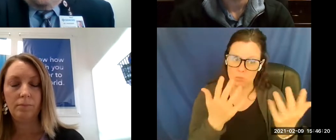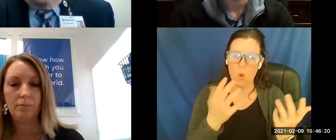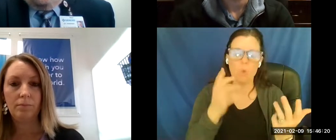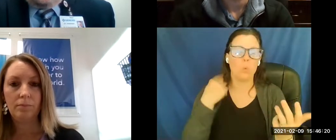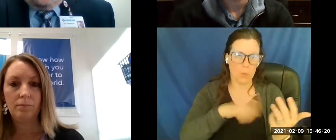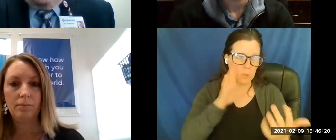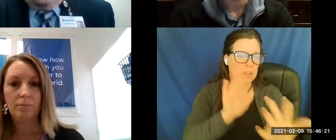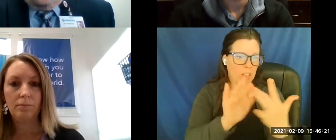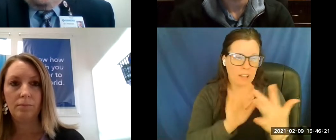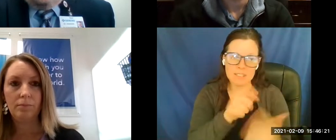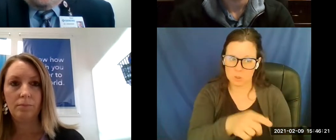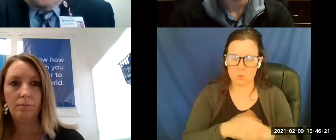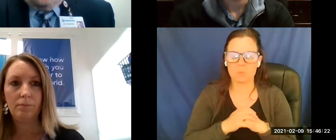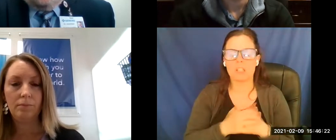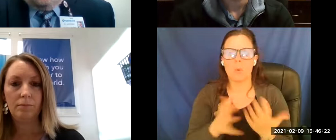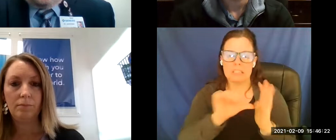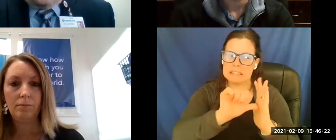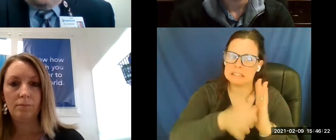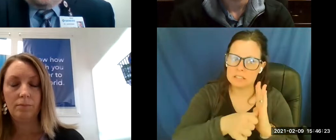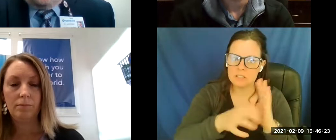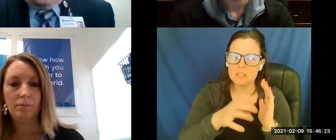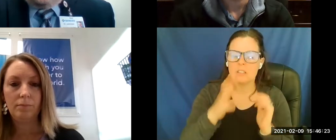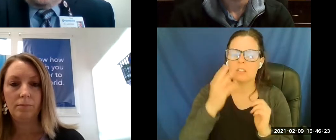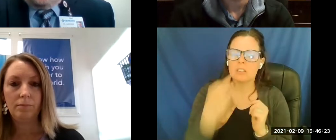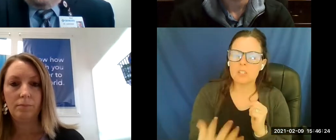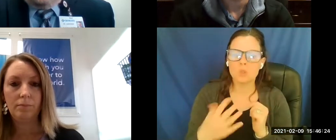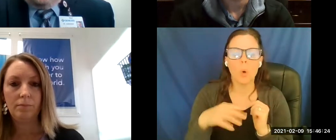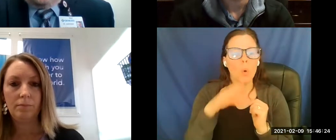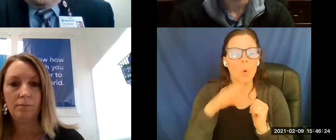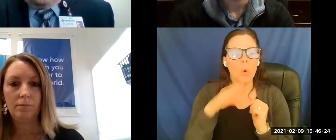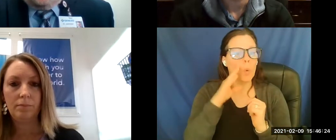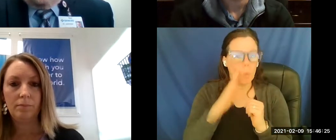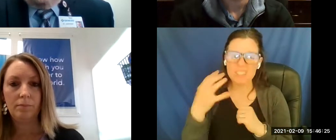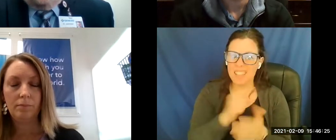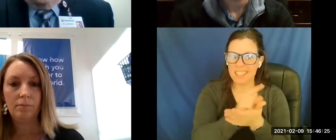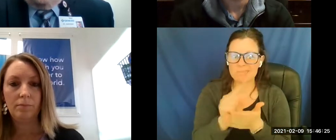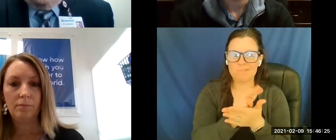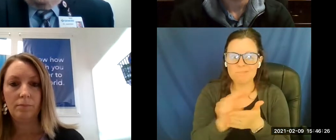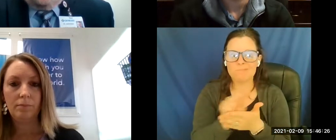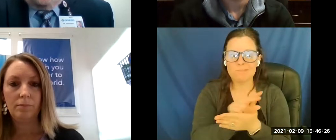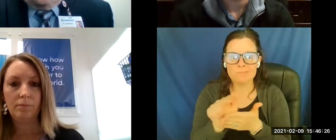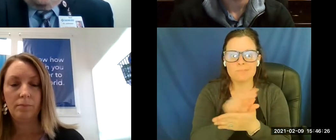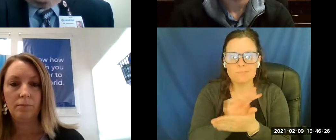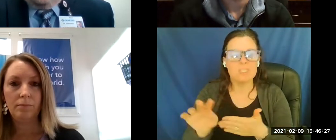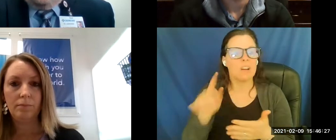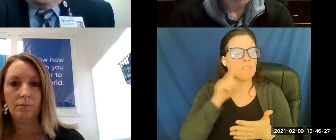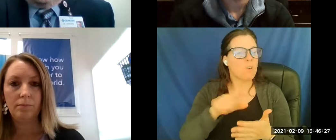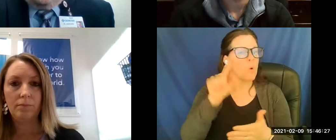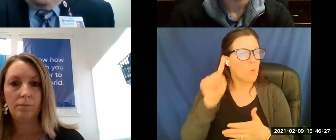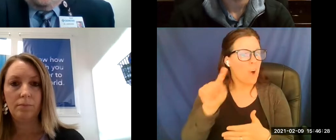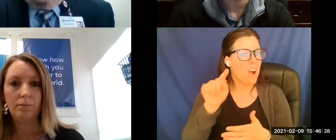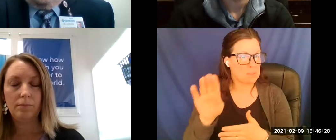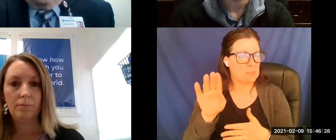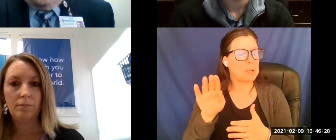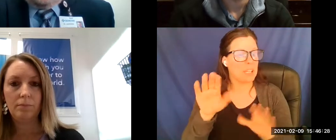would reinforce that it is going to take many weeks to get through the 1B group, the large population,